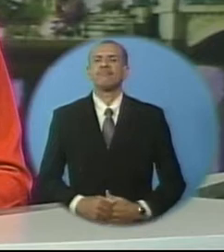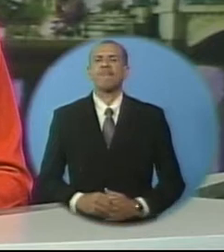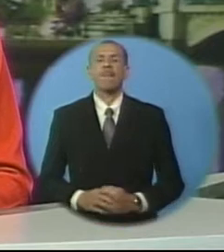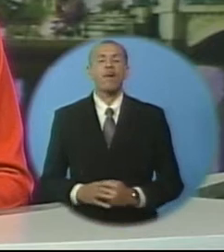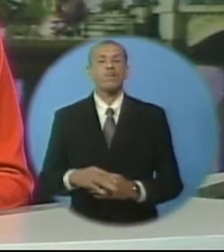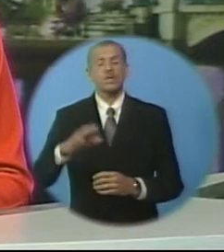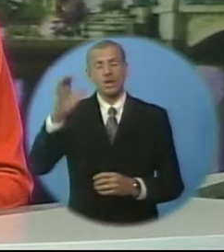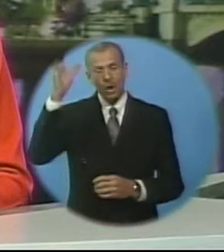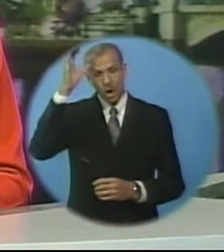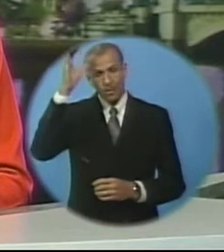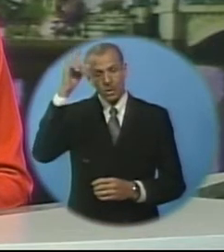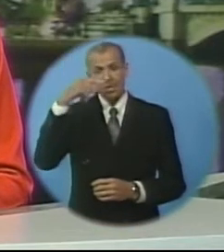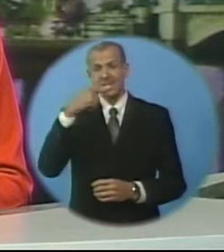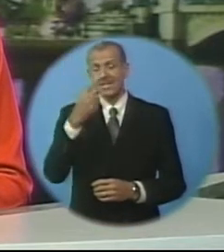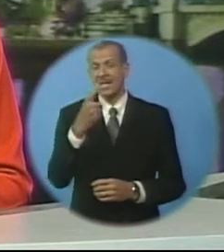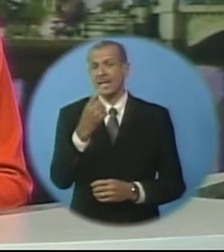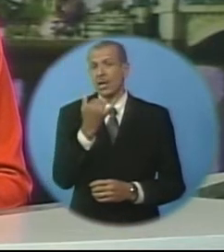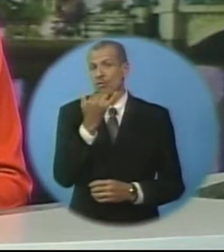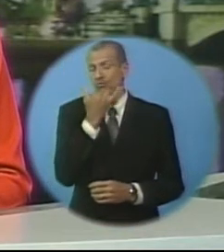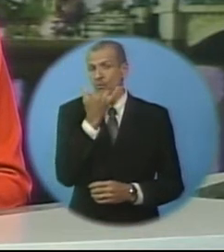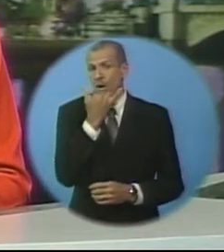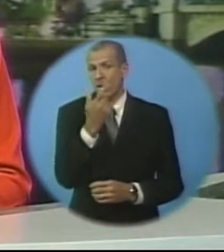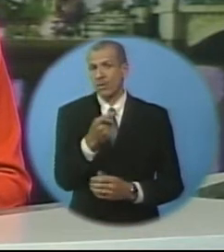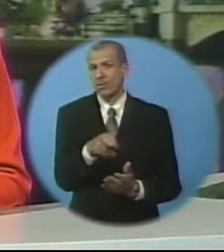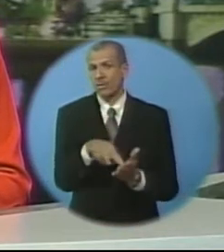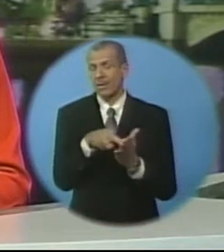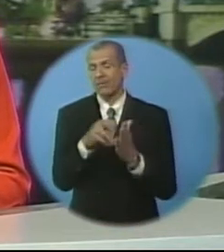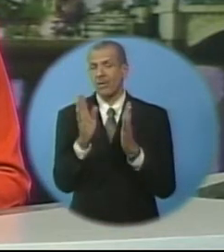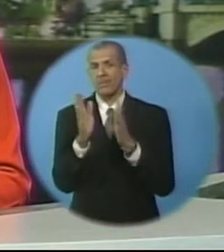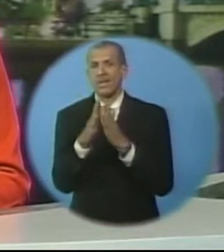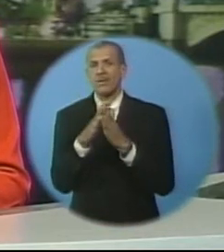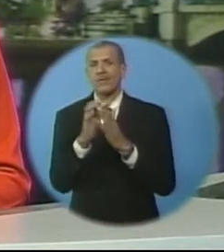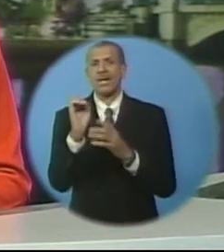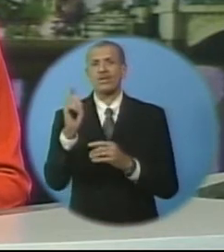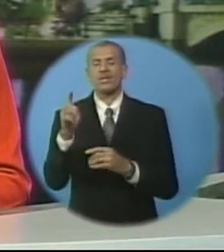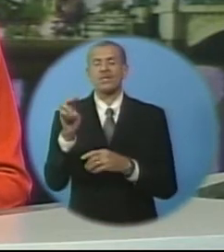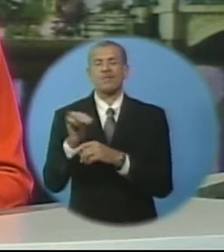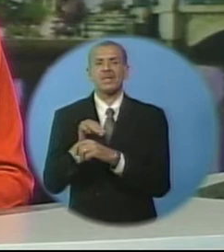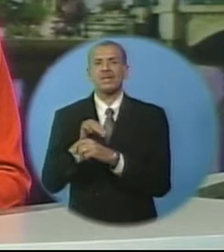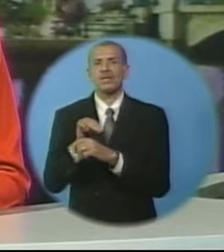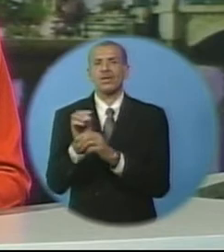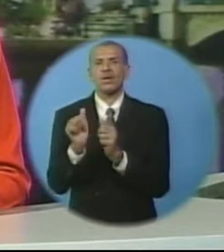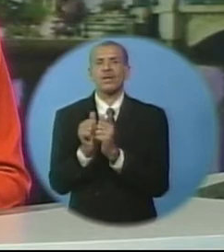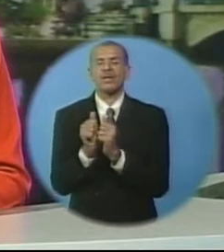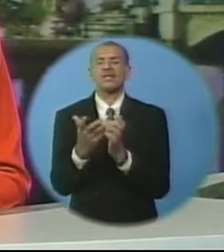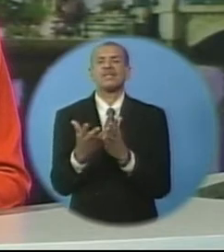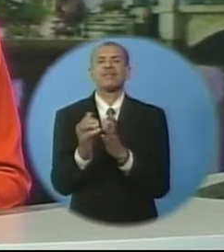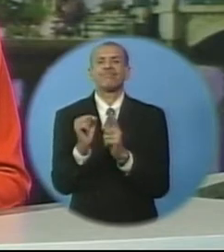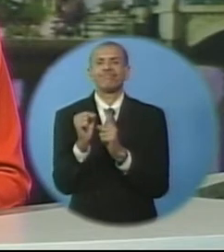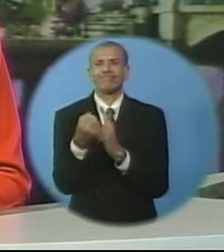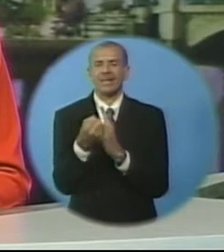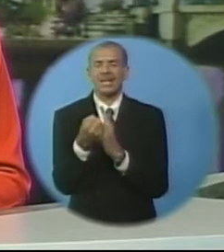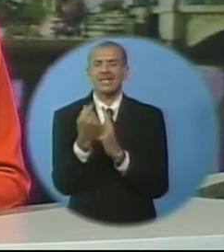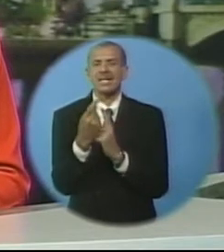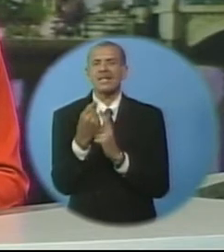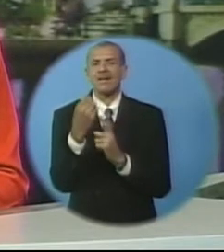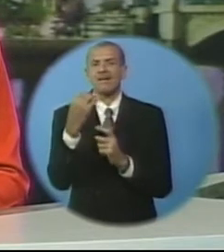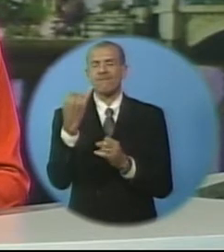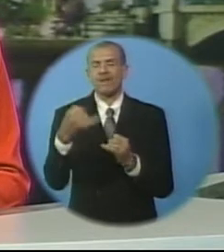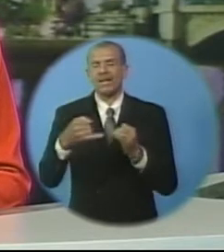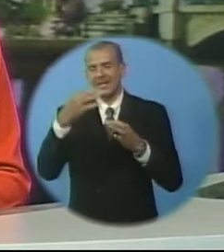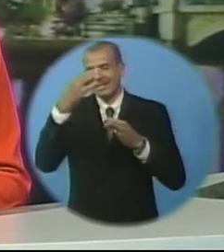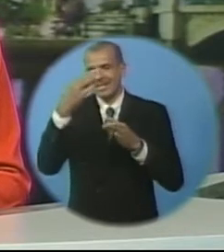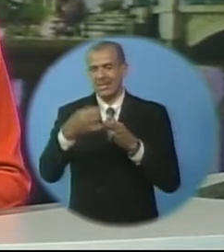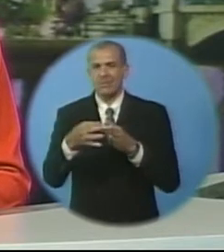Mr. Comichong says they're also wrong to demand a meeting with the education minister on the matter. He explains that any final decision